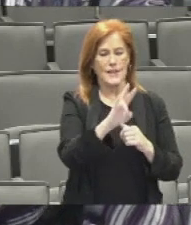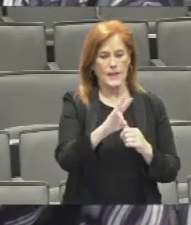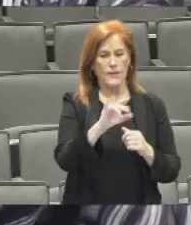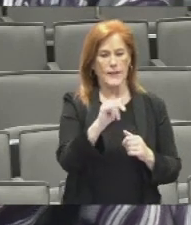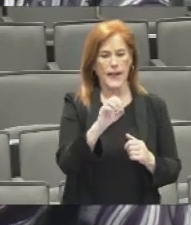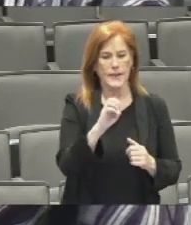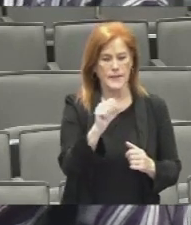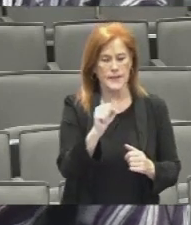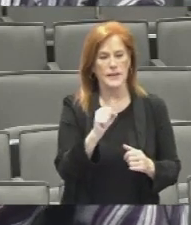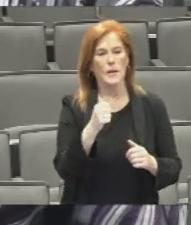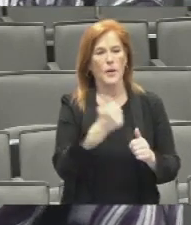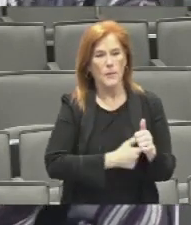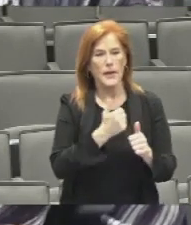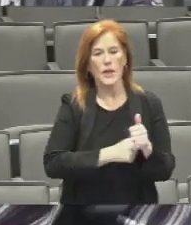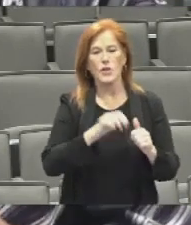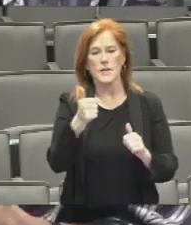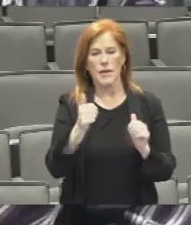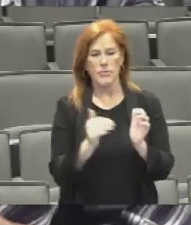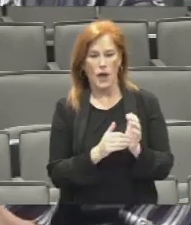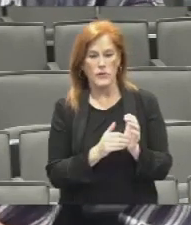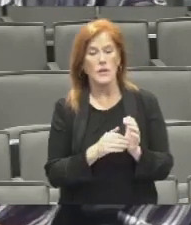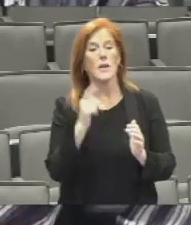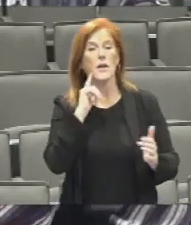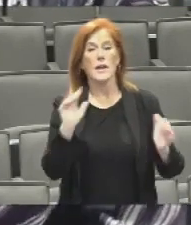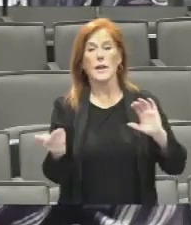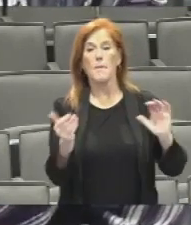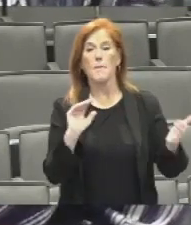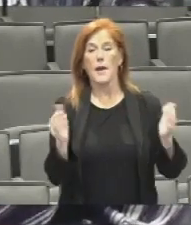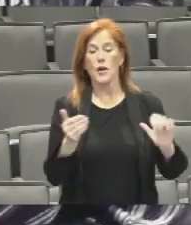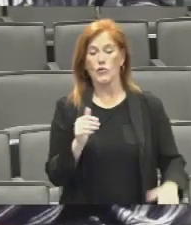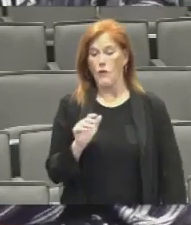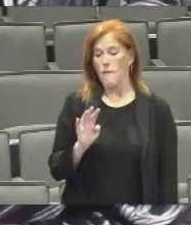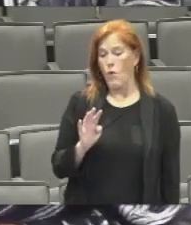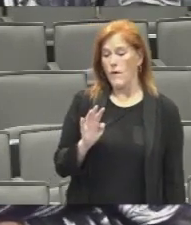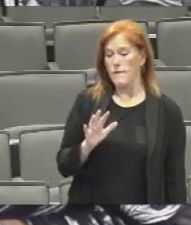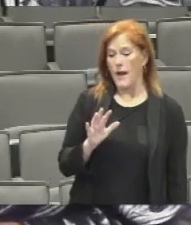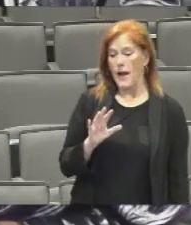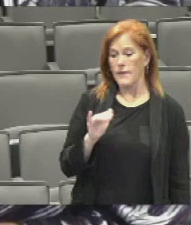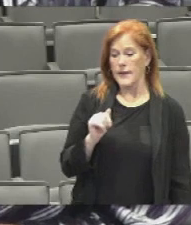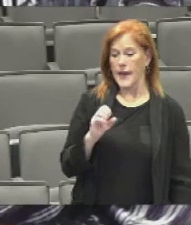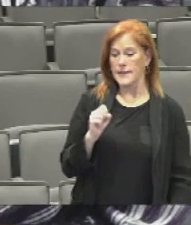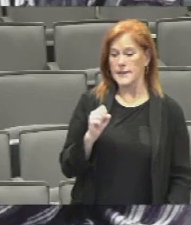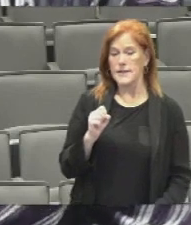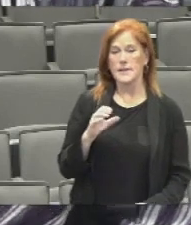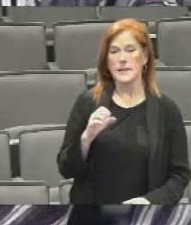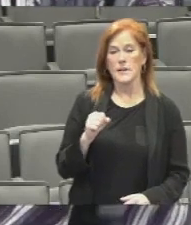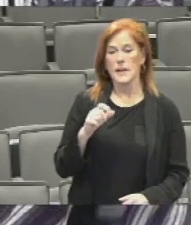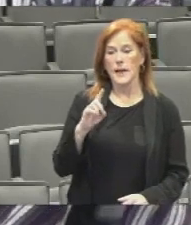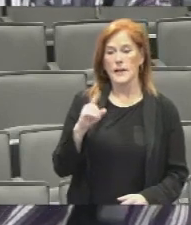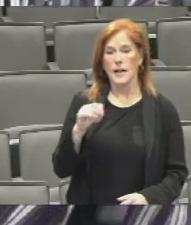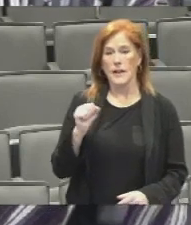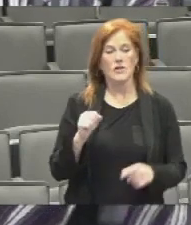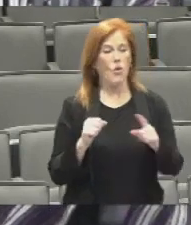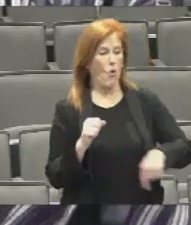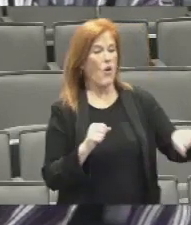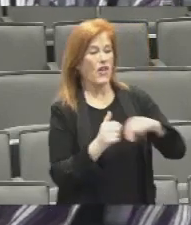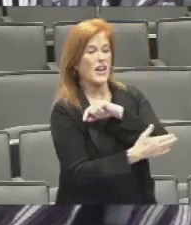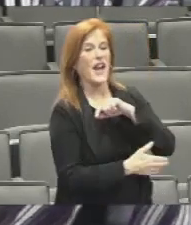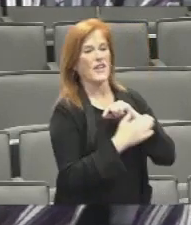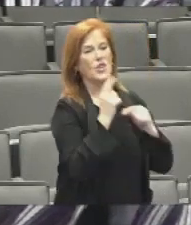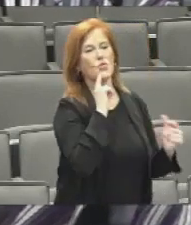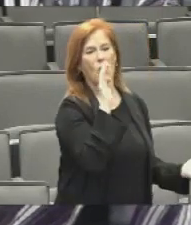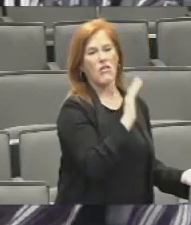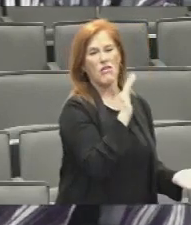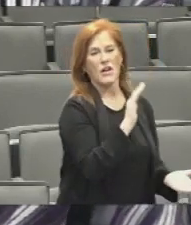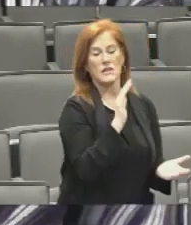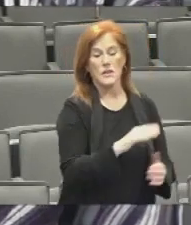737 cases per 10,000. So compared to the 45 cases that we see in Douglas County. When we